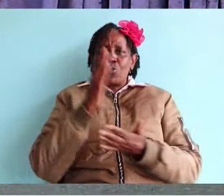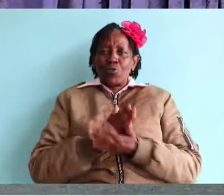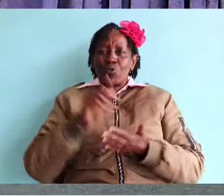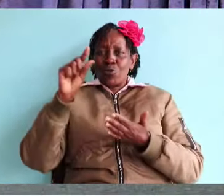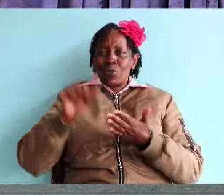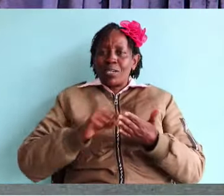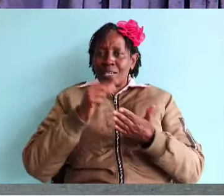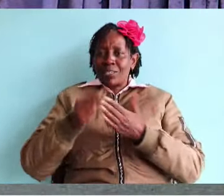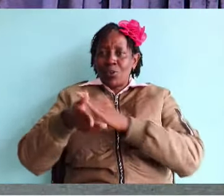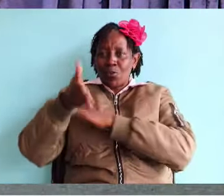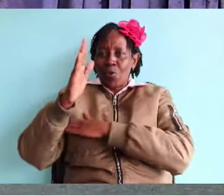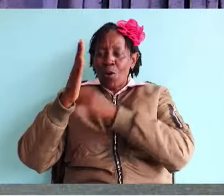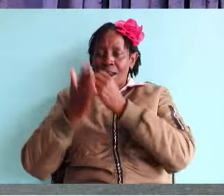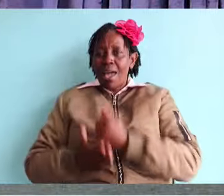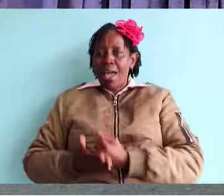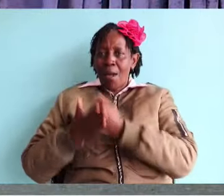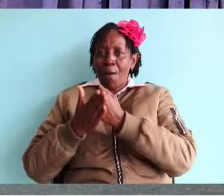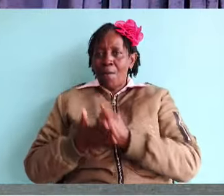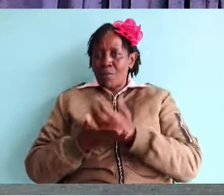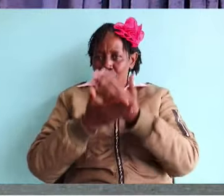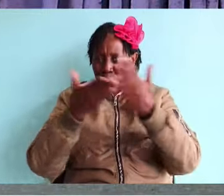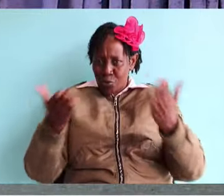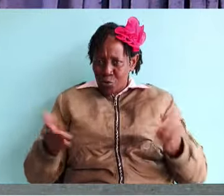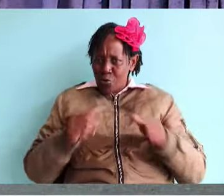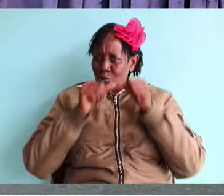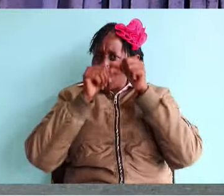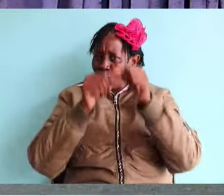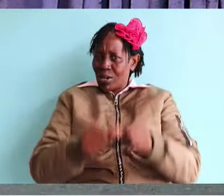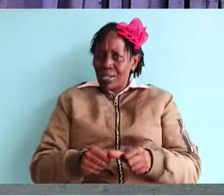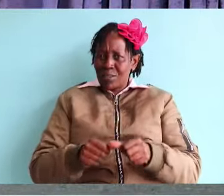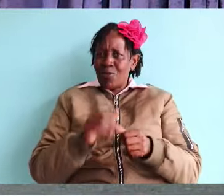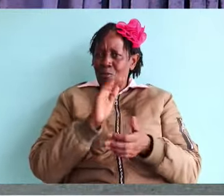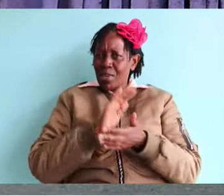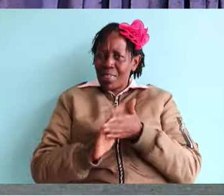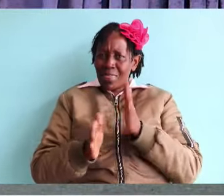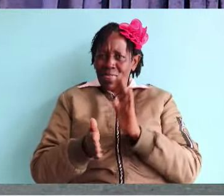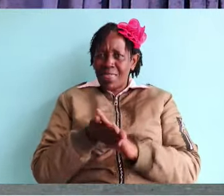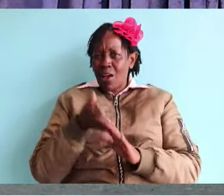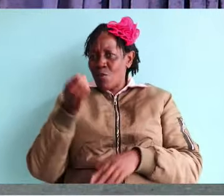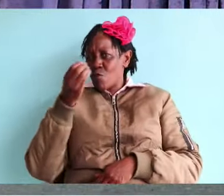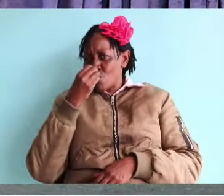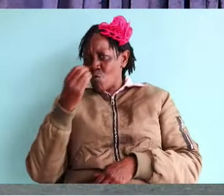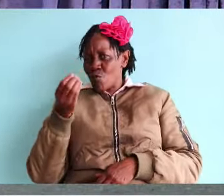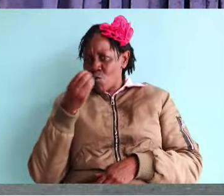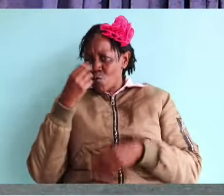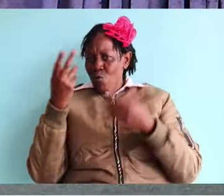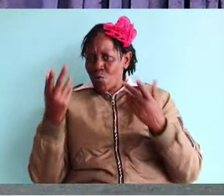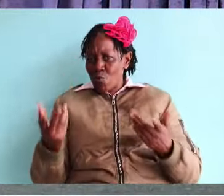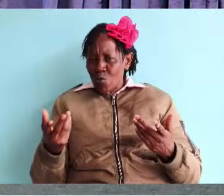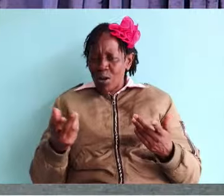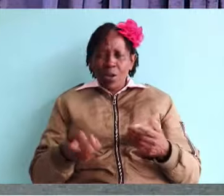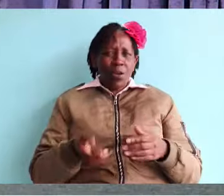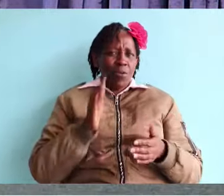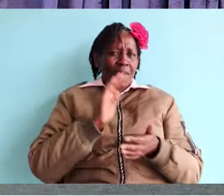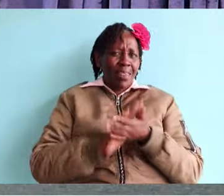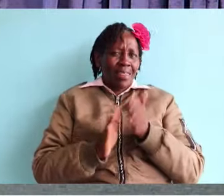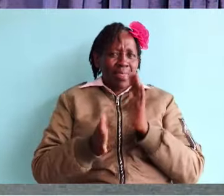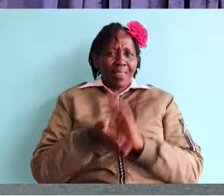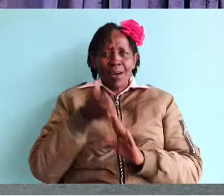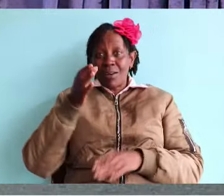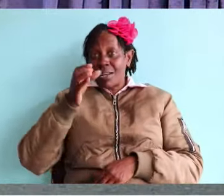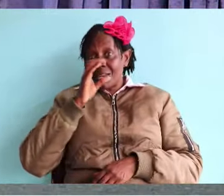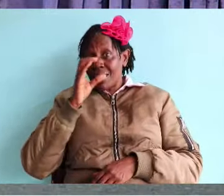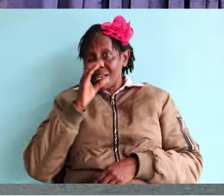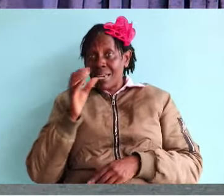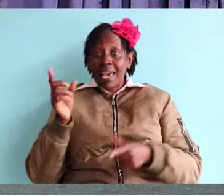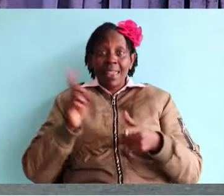that he helps you even to go without food, without drink, and you can be able to accomplish the mission? And I know that there